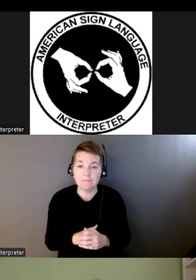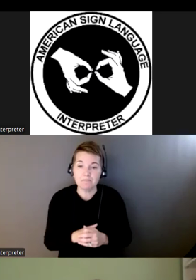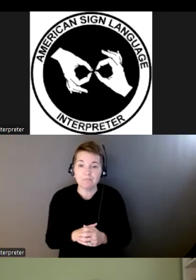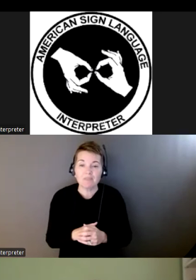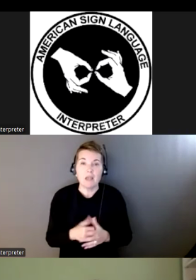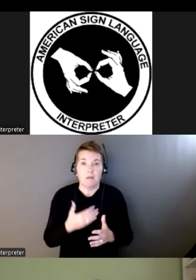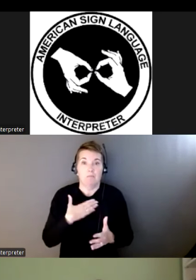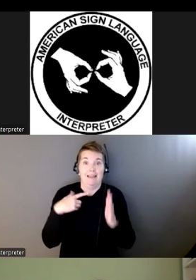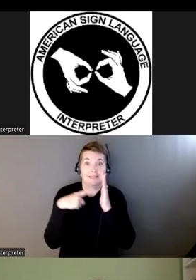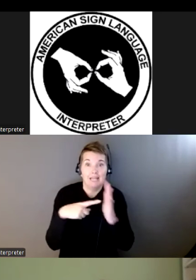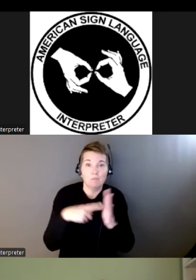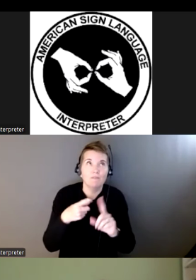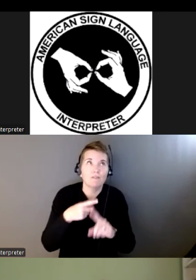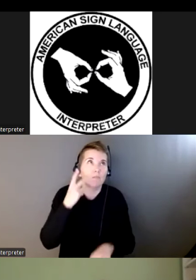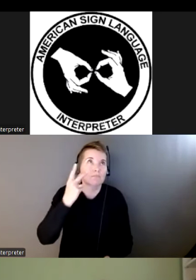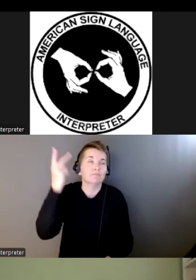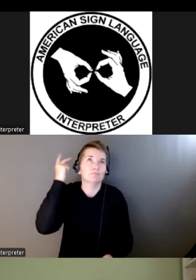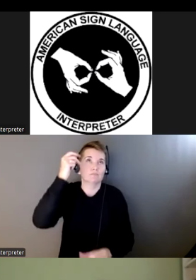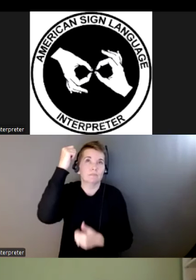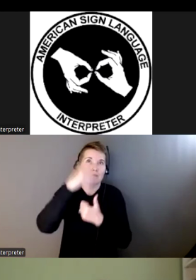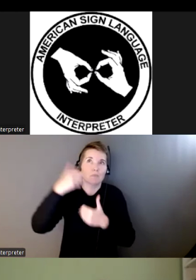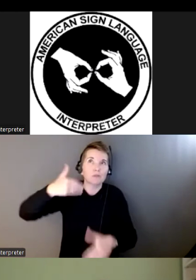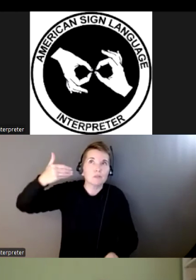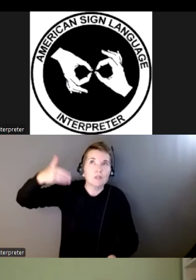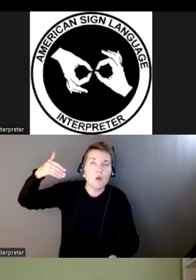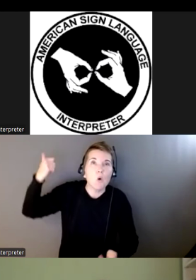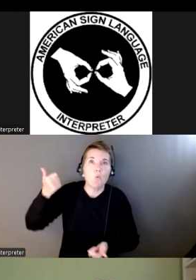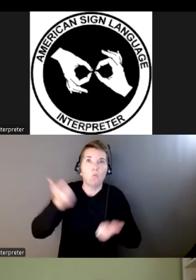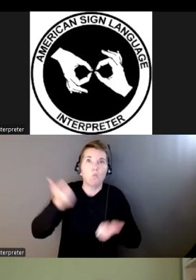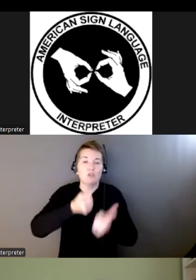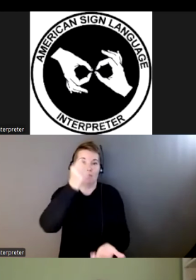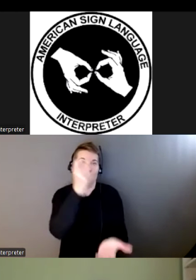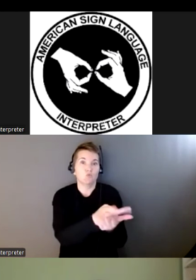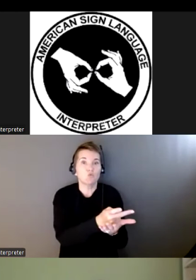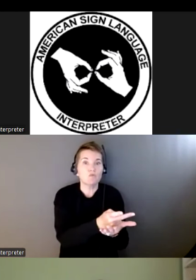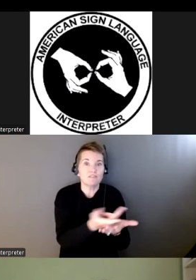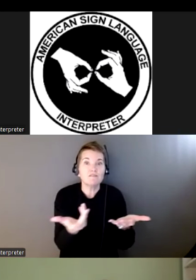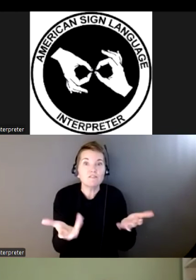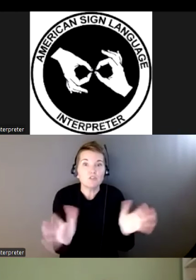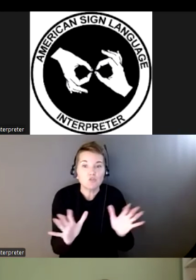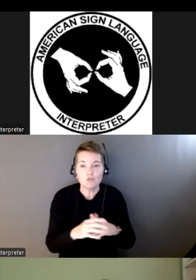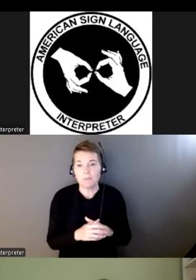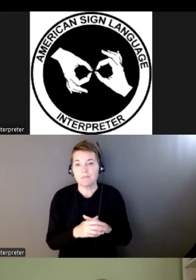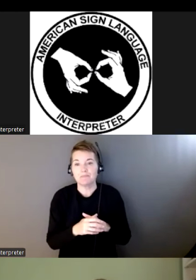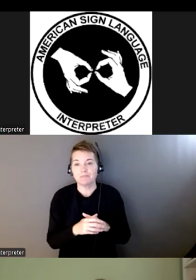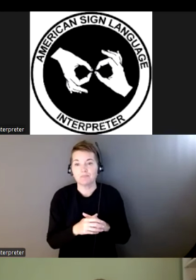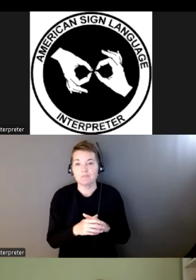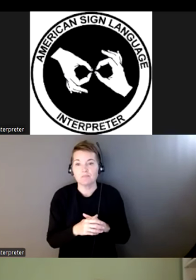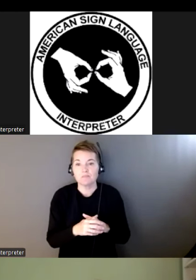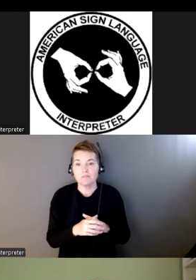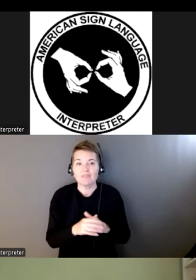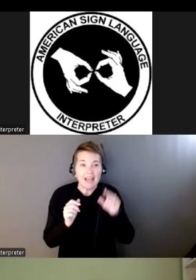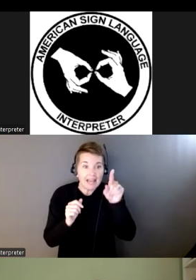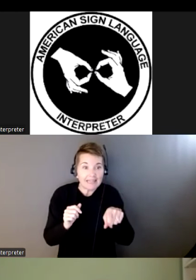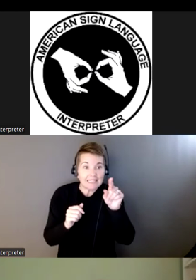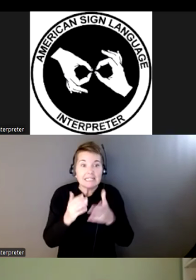of what type of activities were funded, and some of these actually excerpts from specific project descriptions, just to give